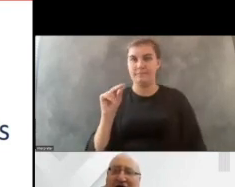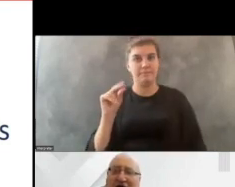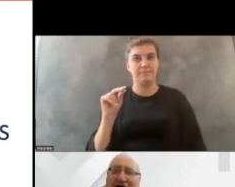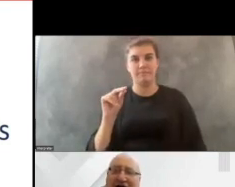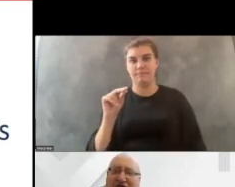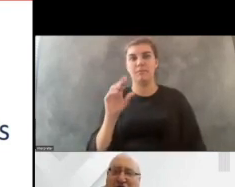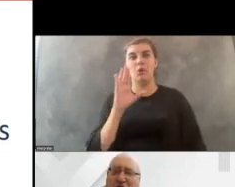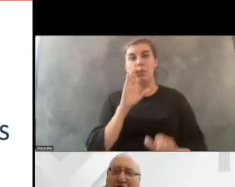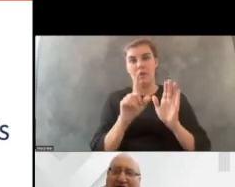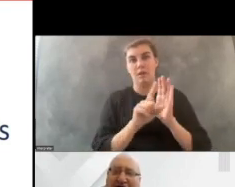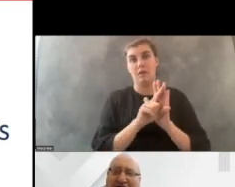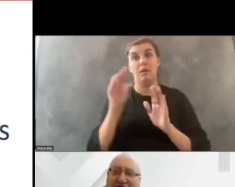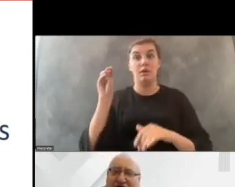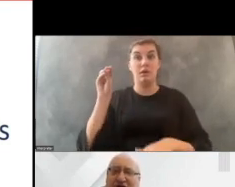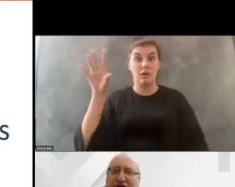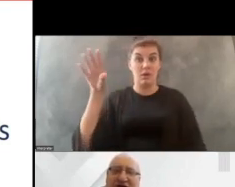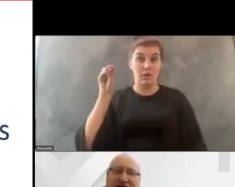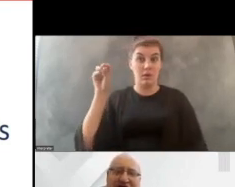device.